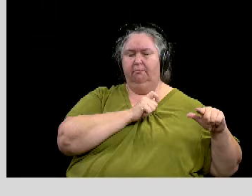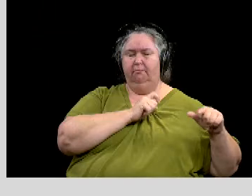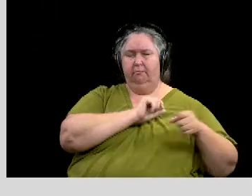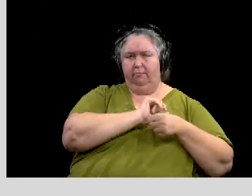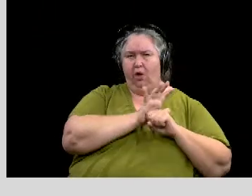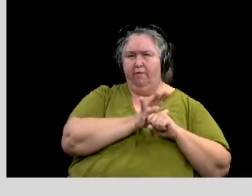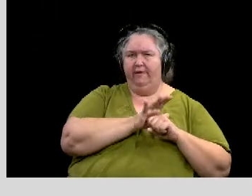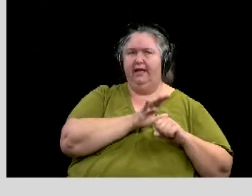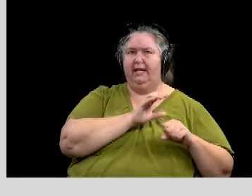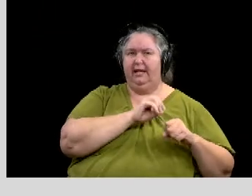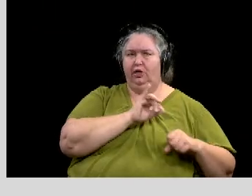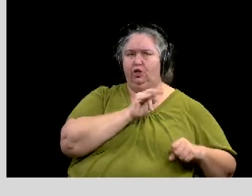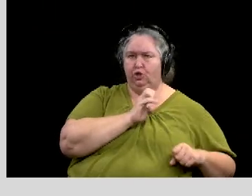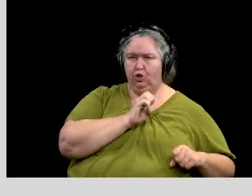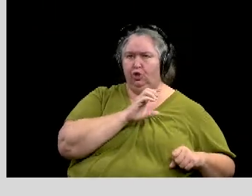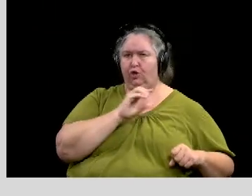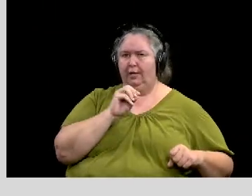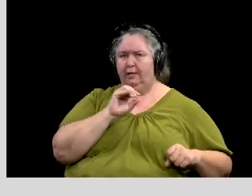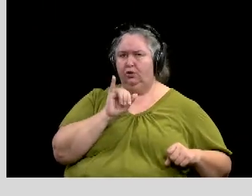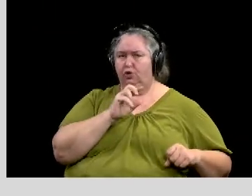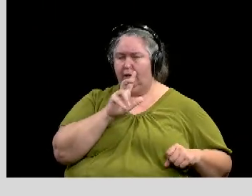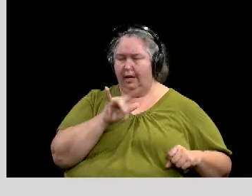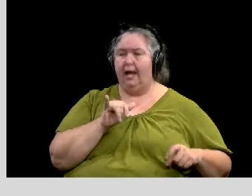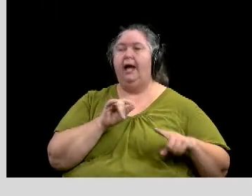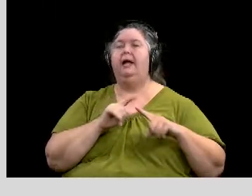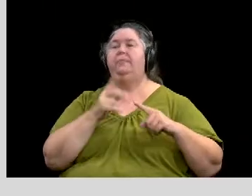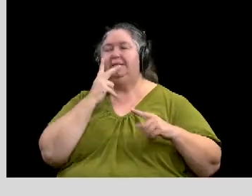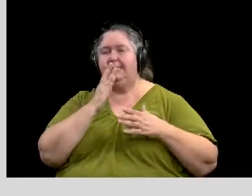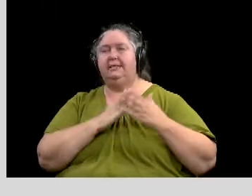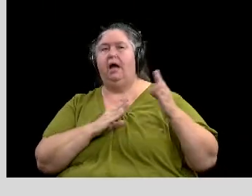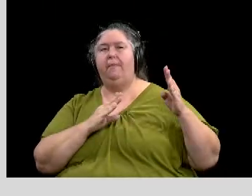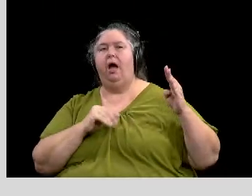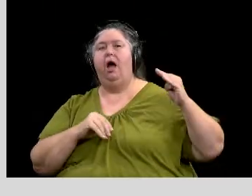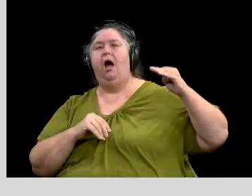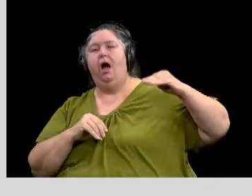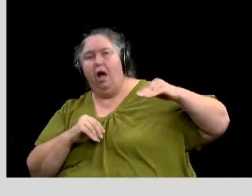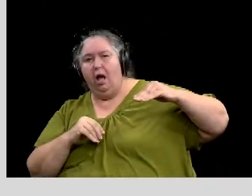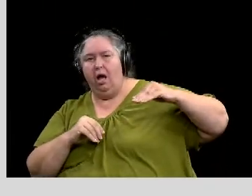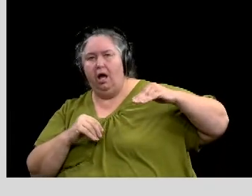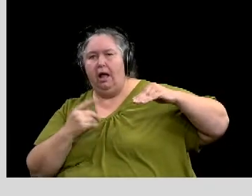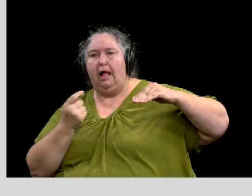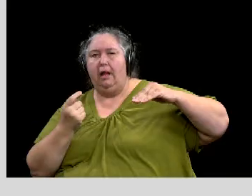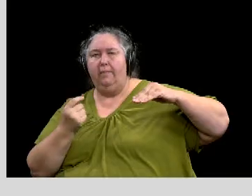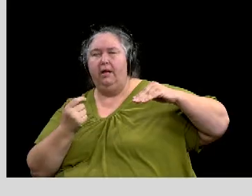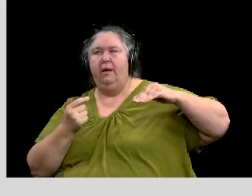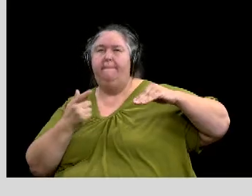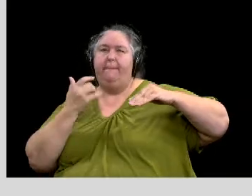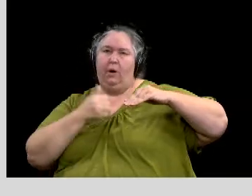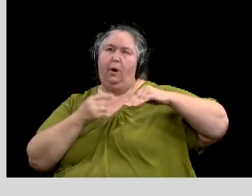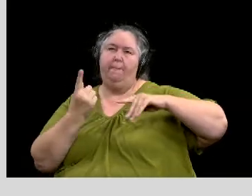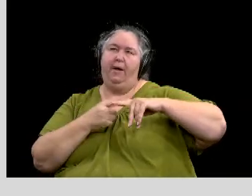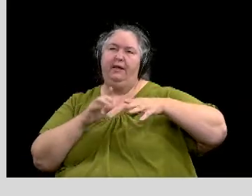some decrease in the numbers of deaths per month into August and September,